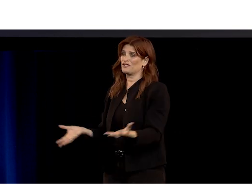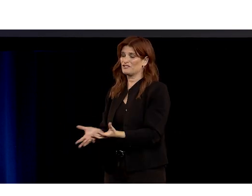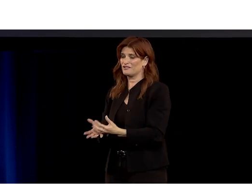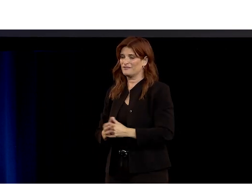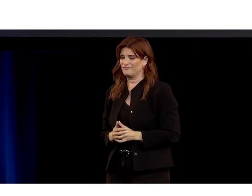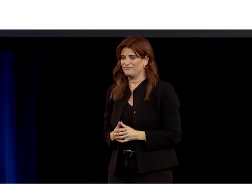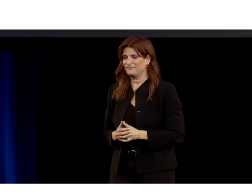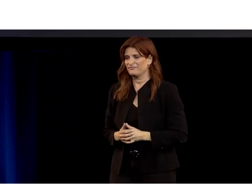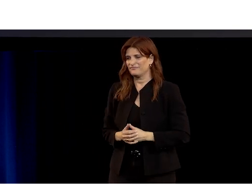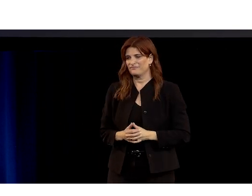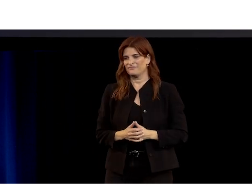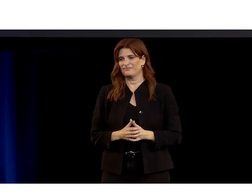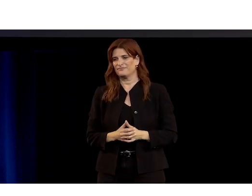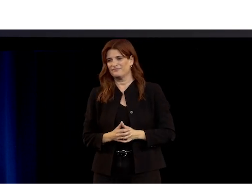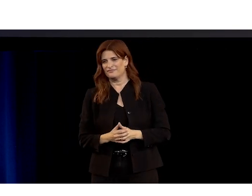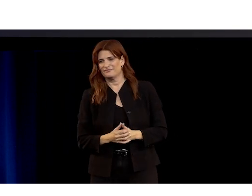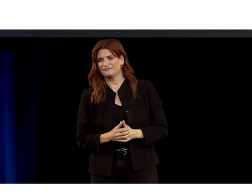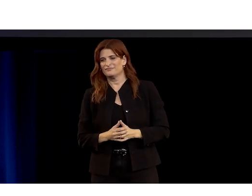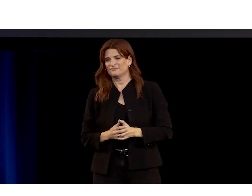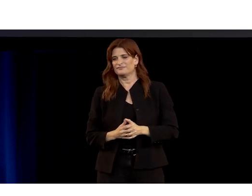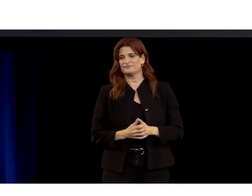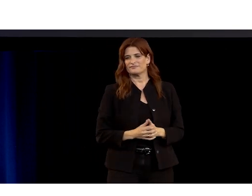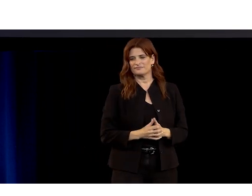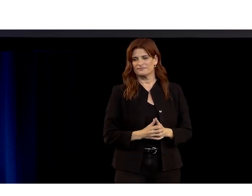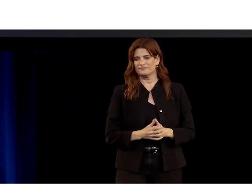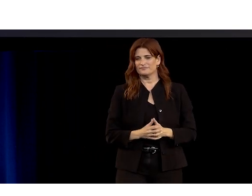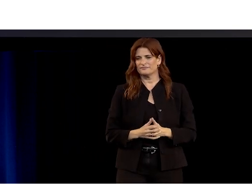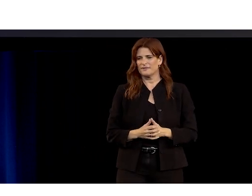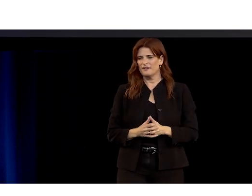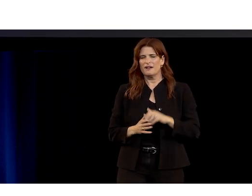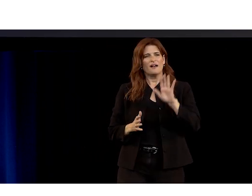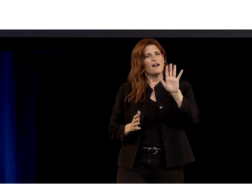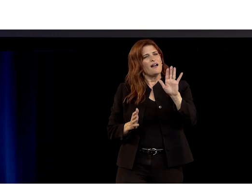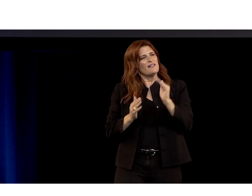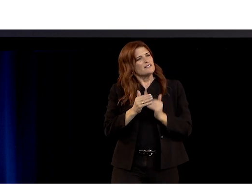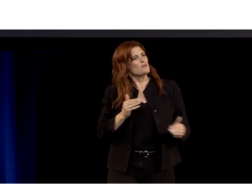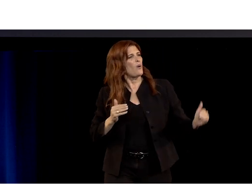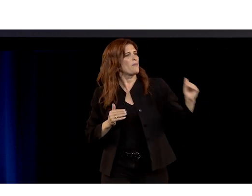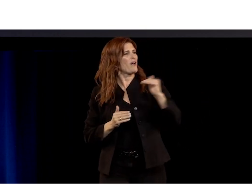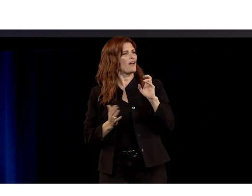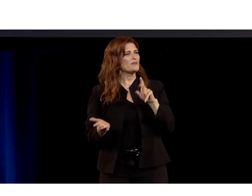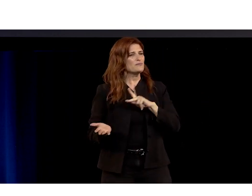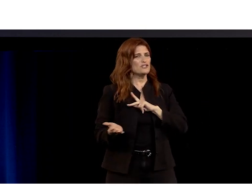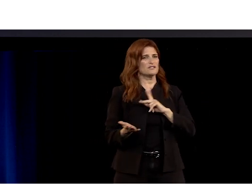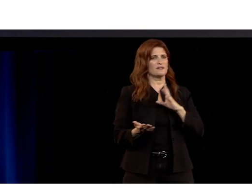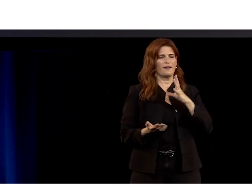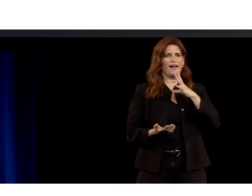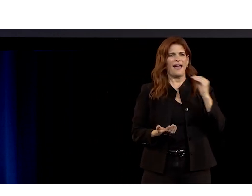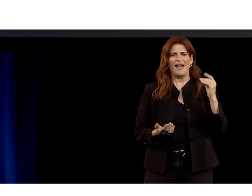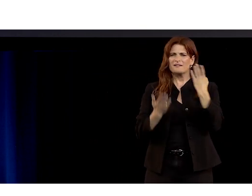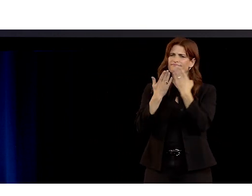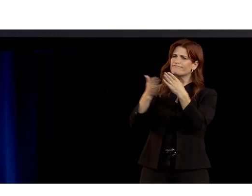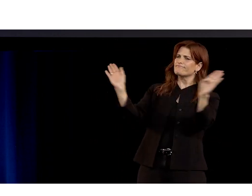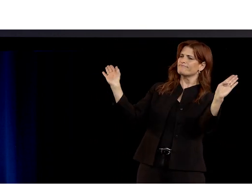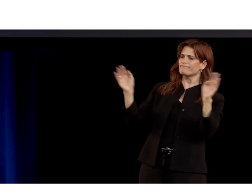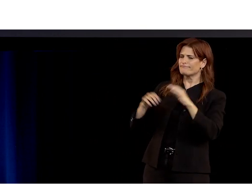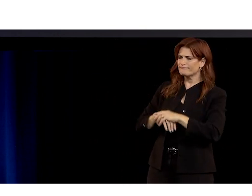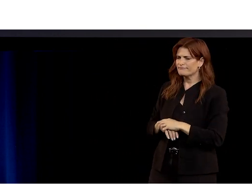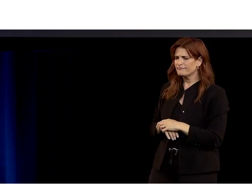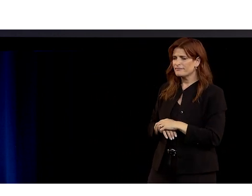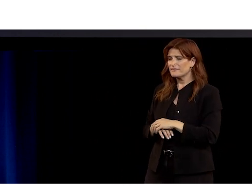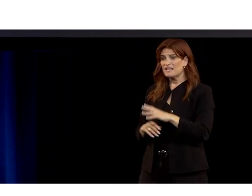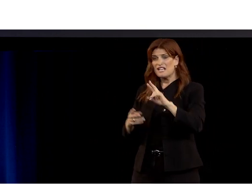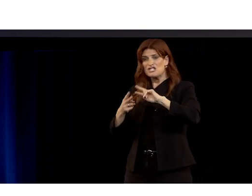deaf community in these discussions regarding gene therapy's impact on culture and language. And have a commitment to